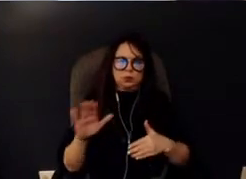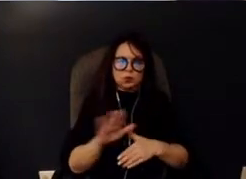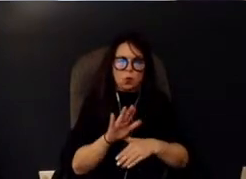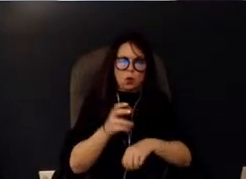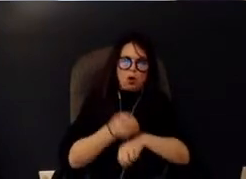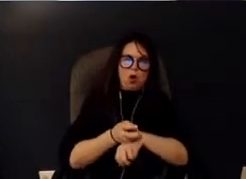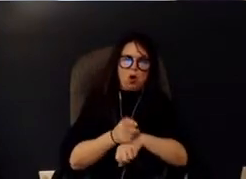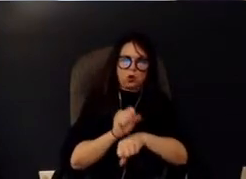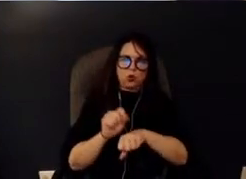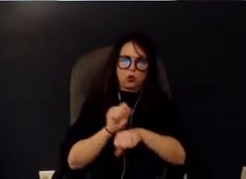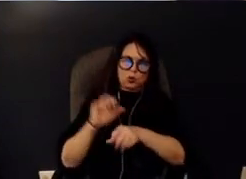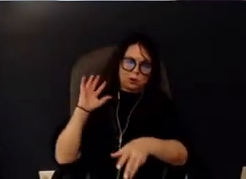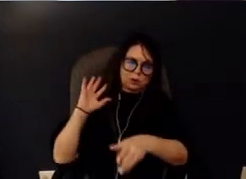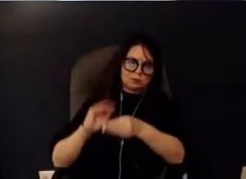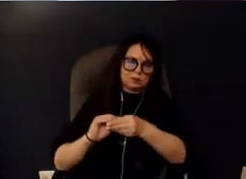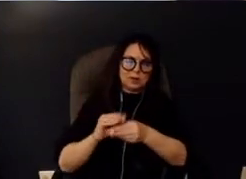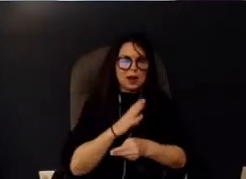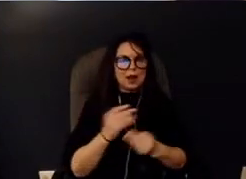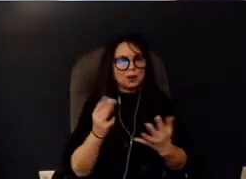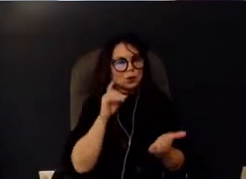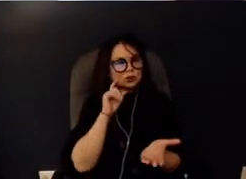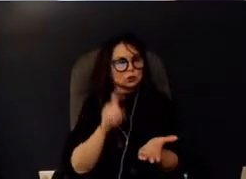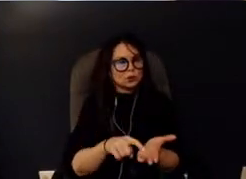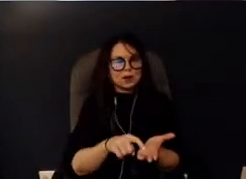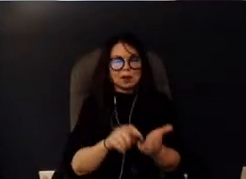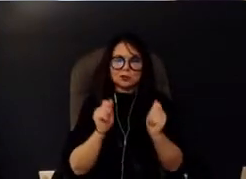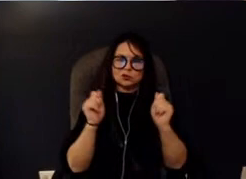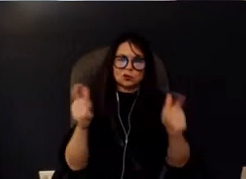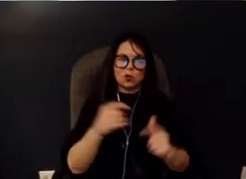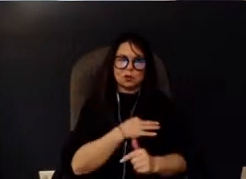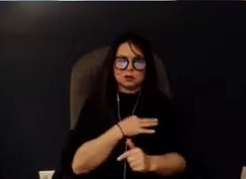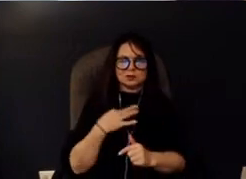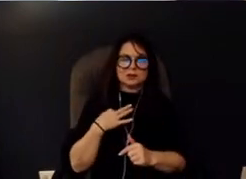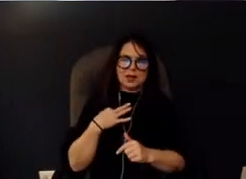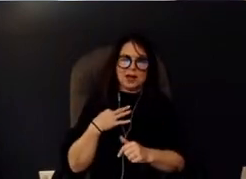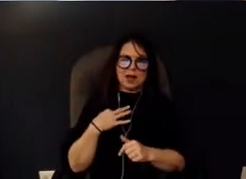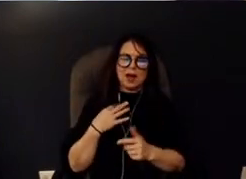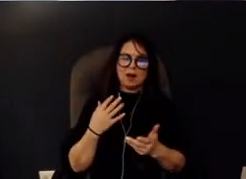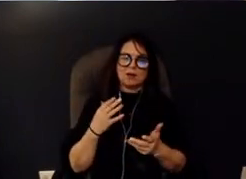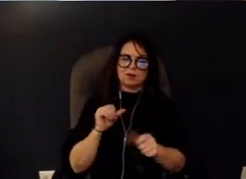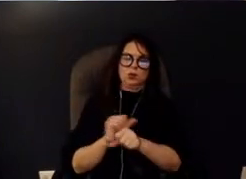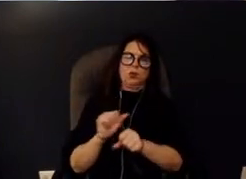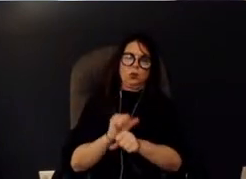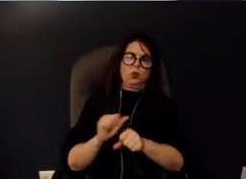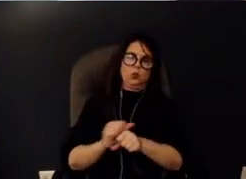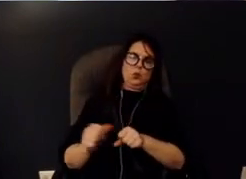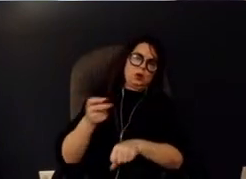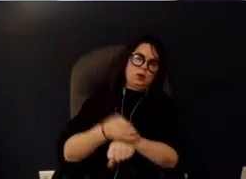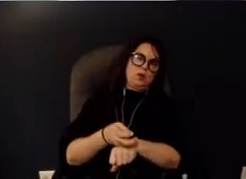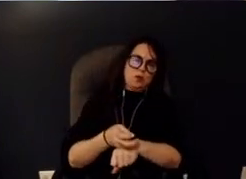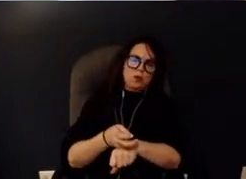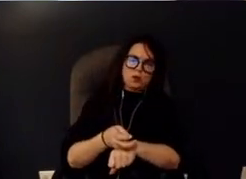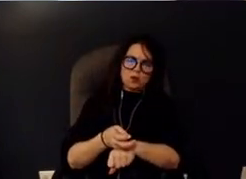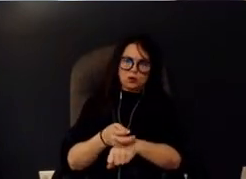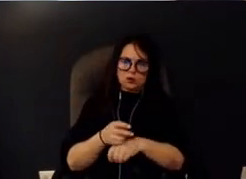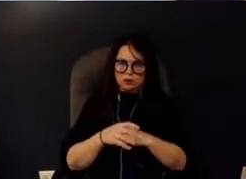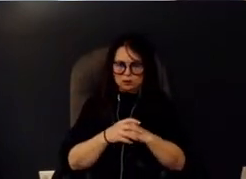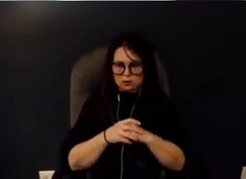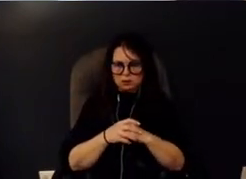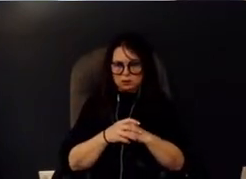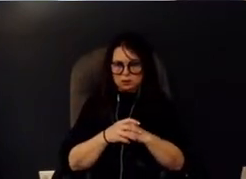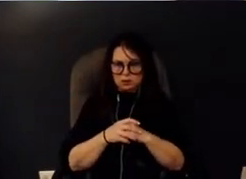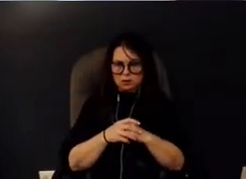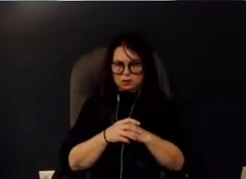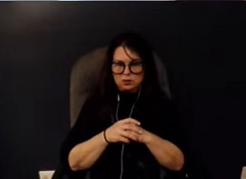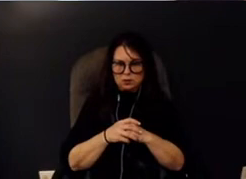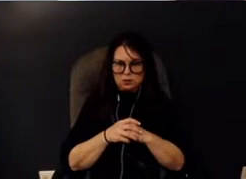all of our staff who have worked so hard on this budget, and acknowledge that this is the second budget